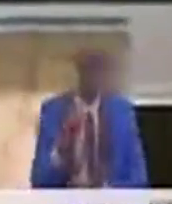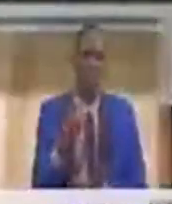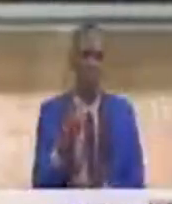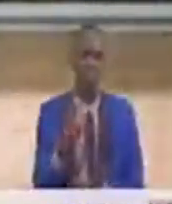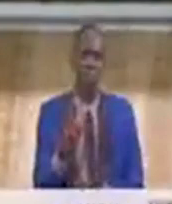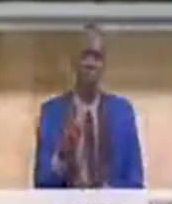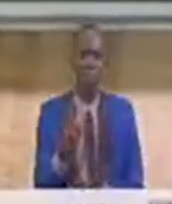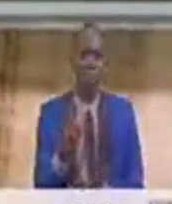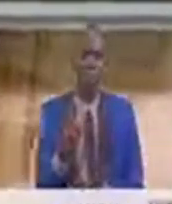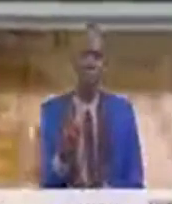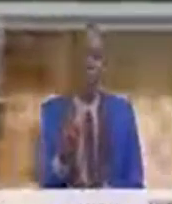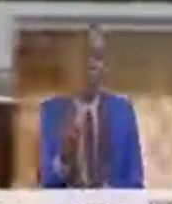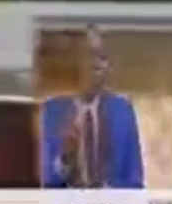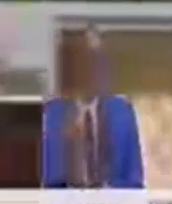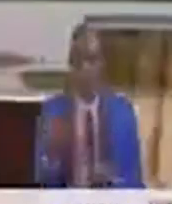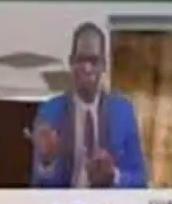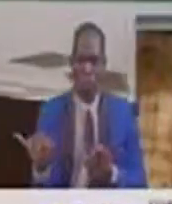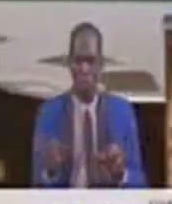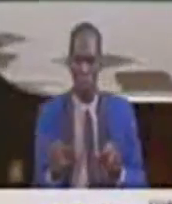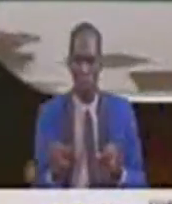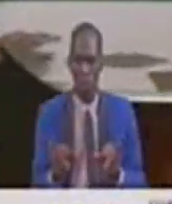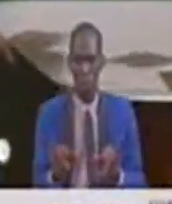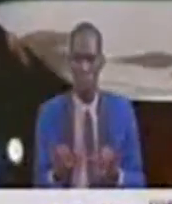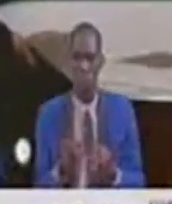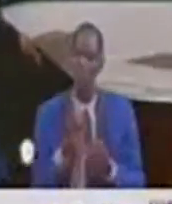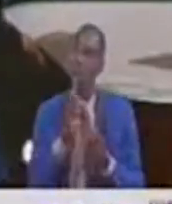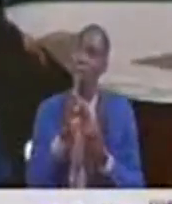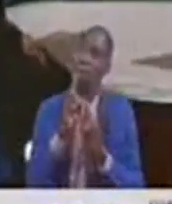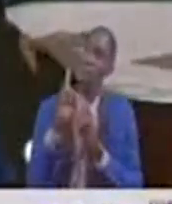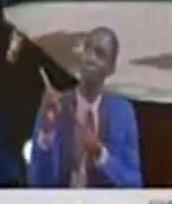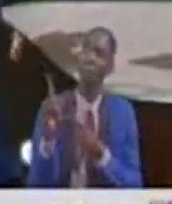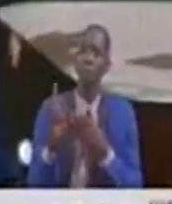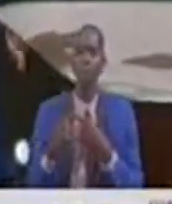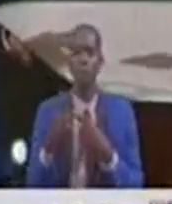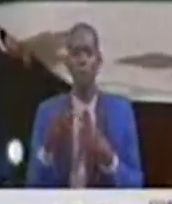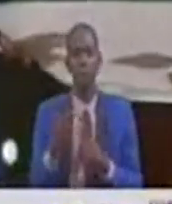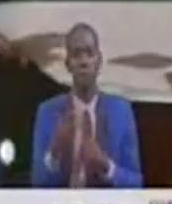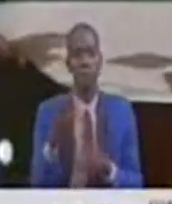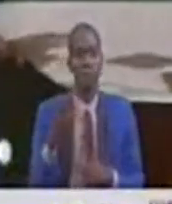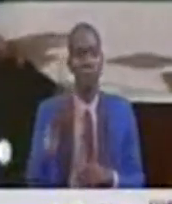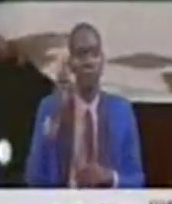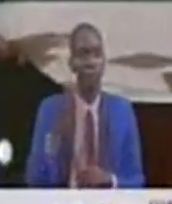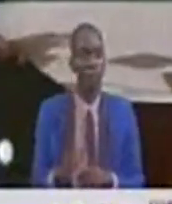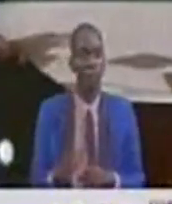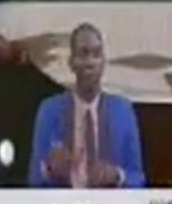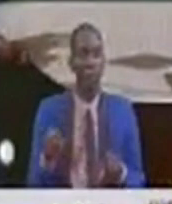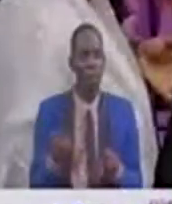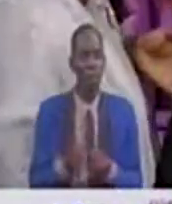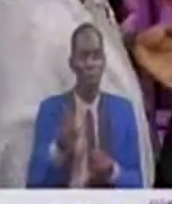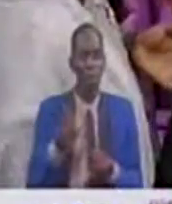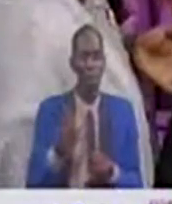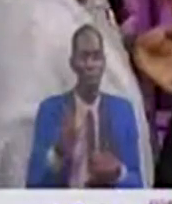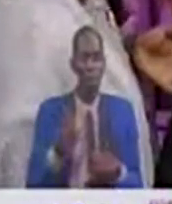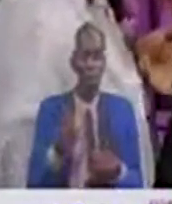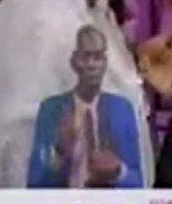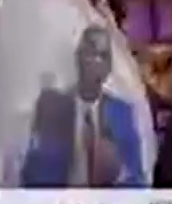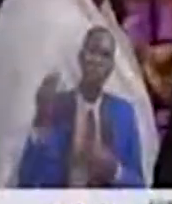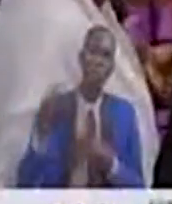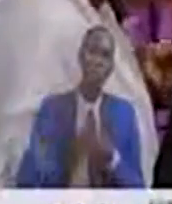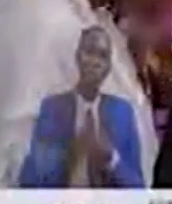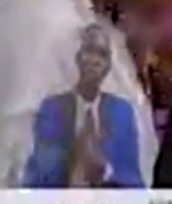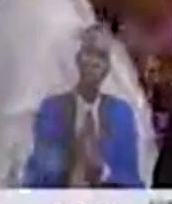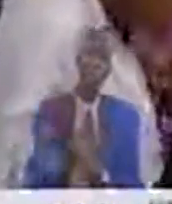The same response to the word of God that you had many years ago, you still have